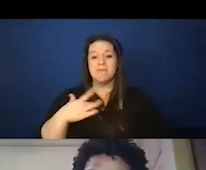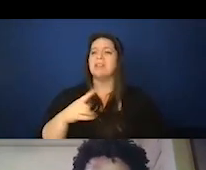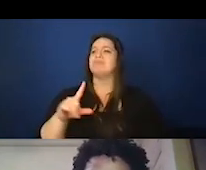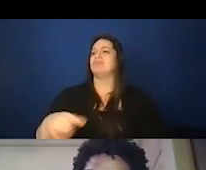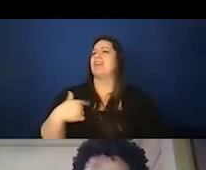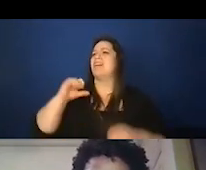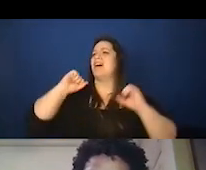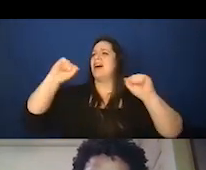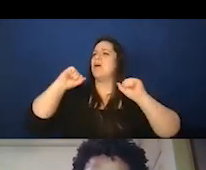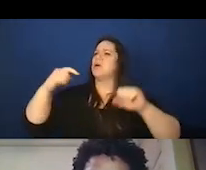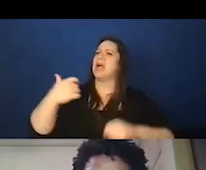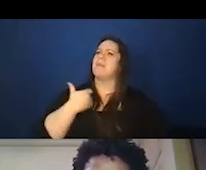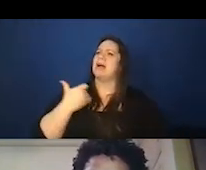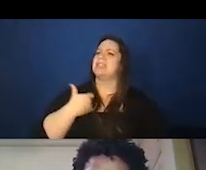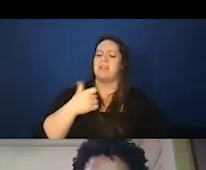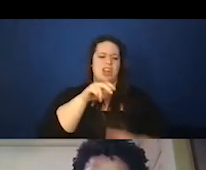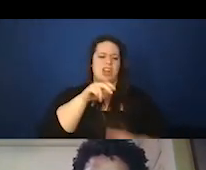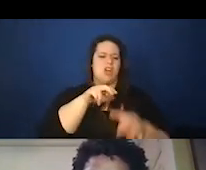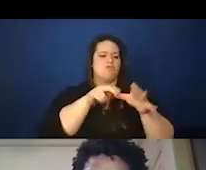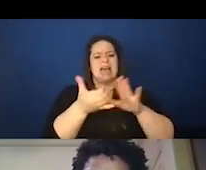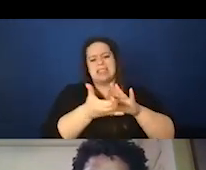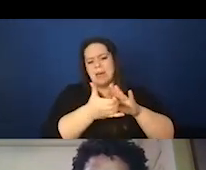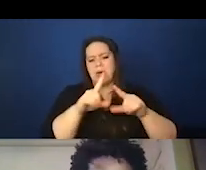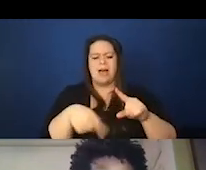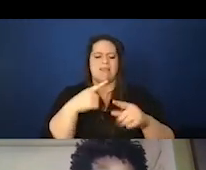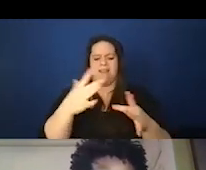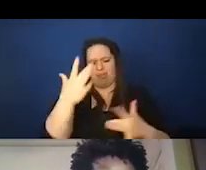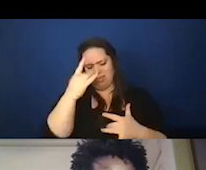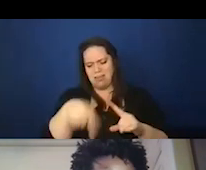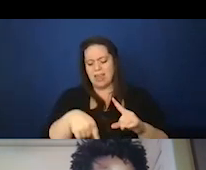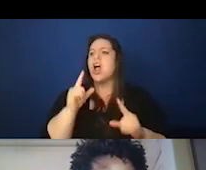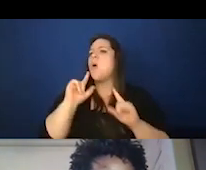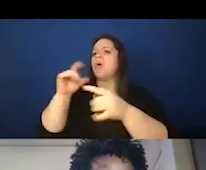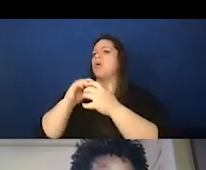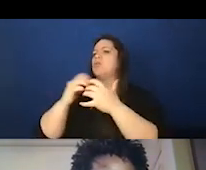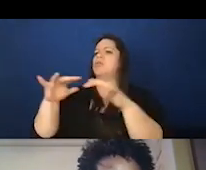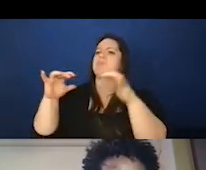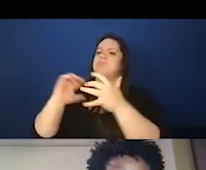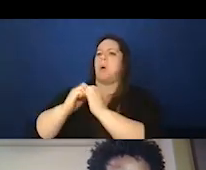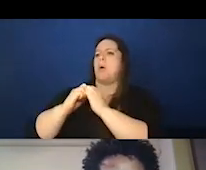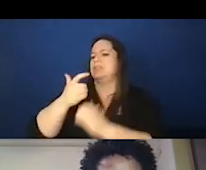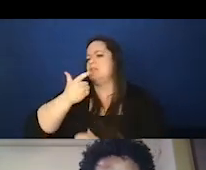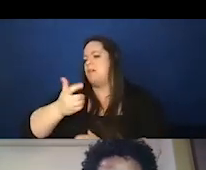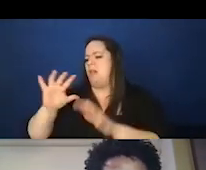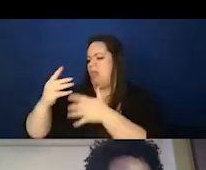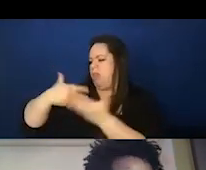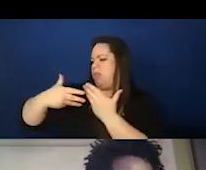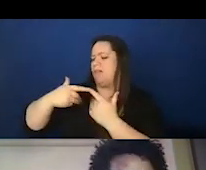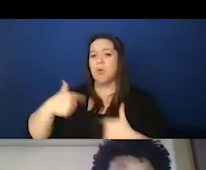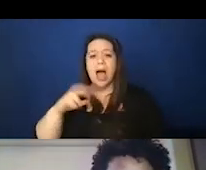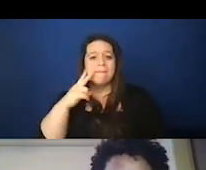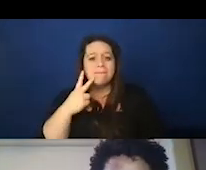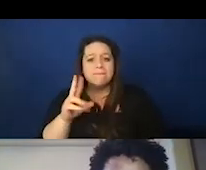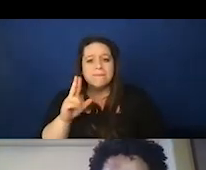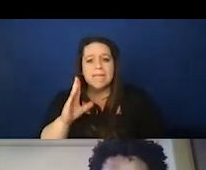don't ride the subway, so I can't get it. I don't go to sporting events because I can't get it. I'm vegan.